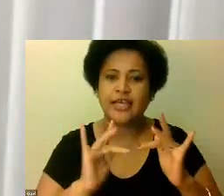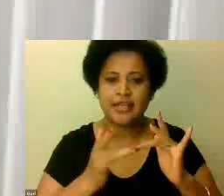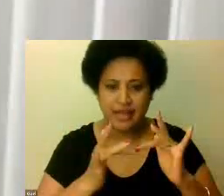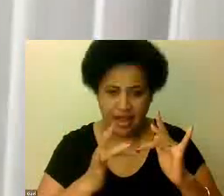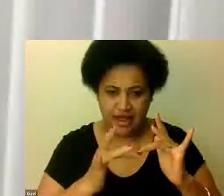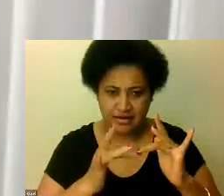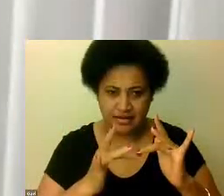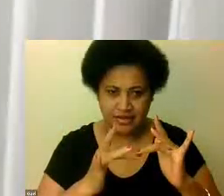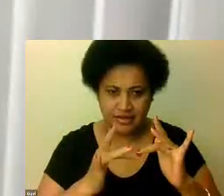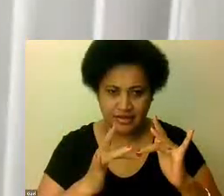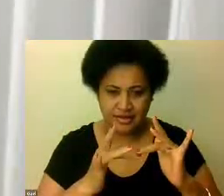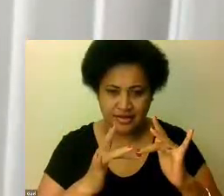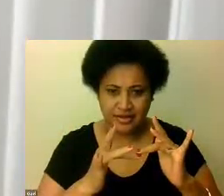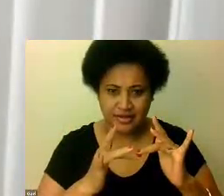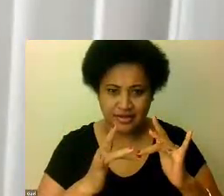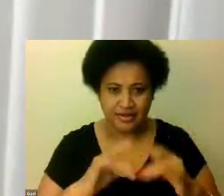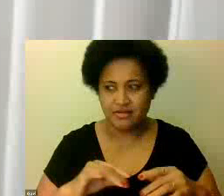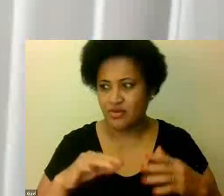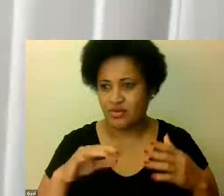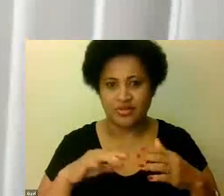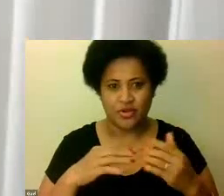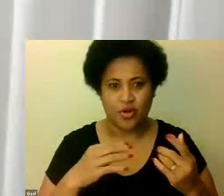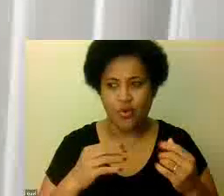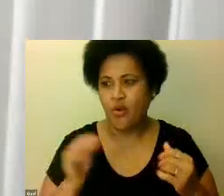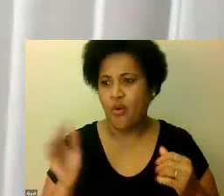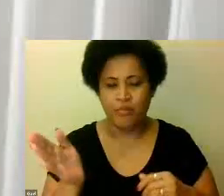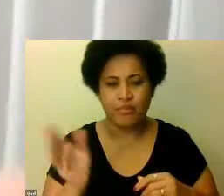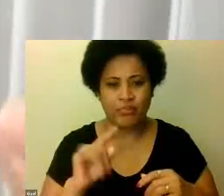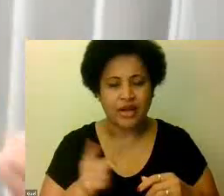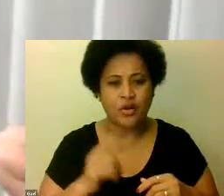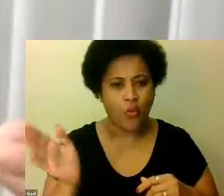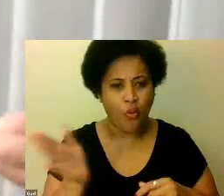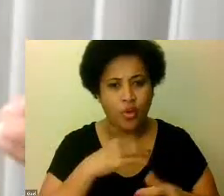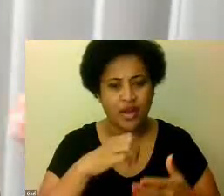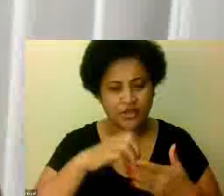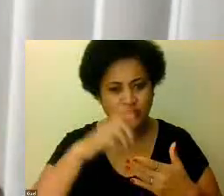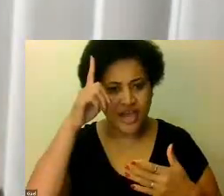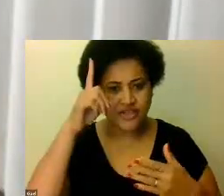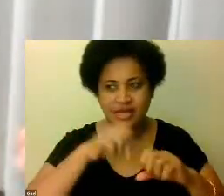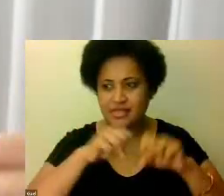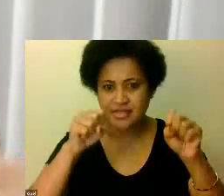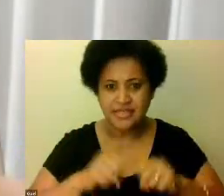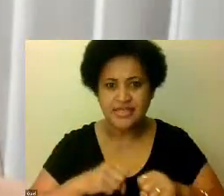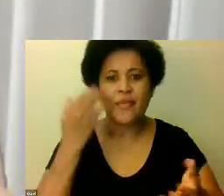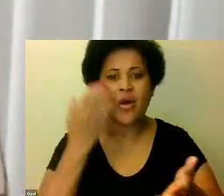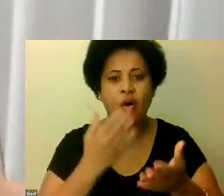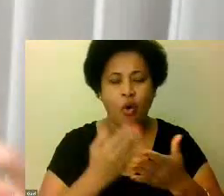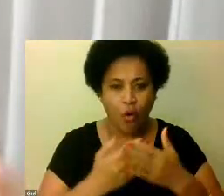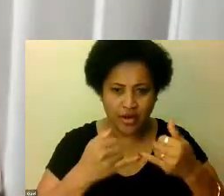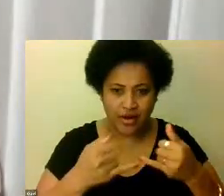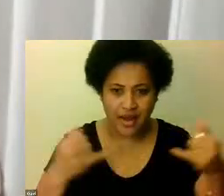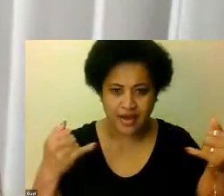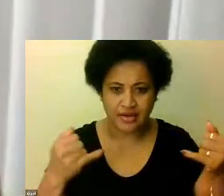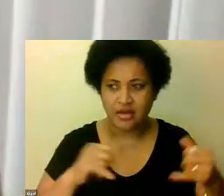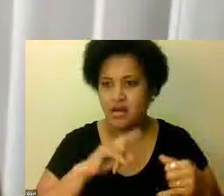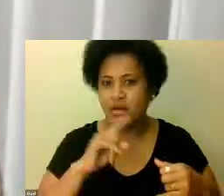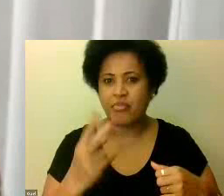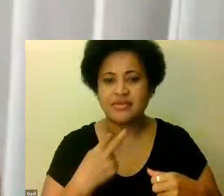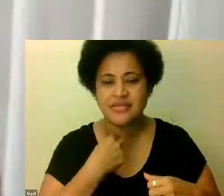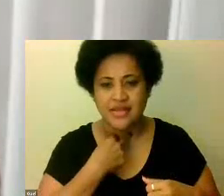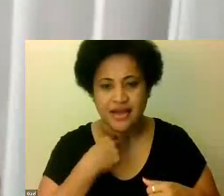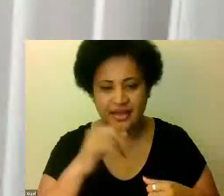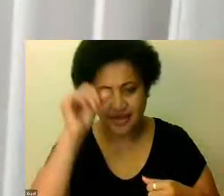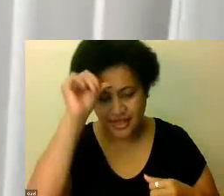the education system were online last year. And I think that's kind of, an impact on, we're looking at this impact and we're looking at the